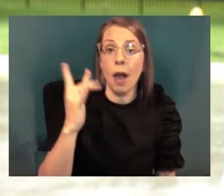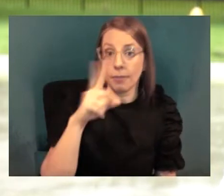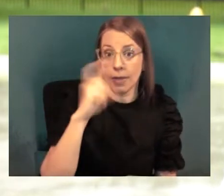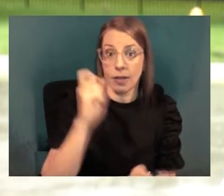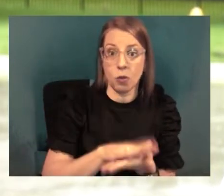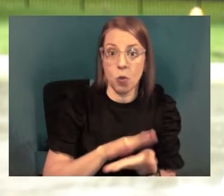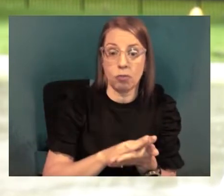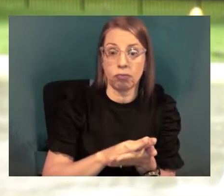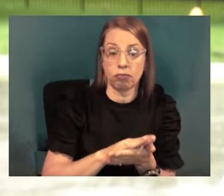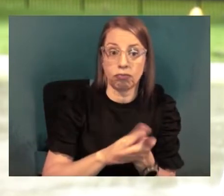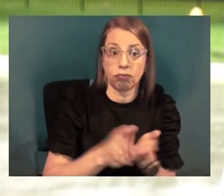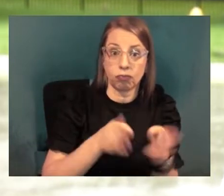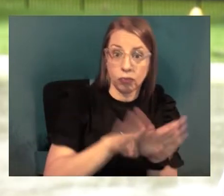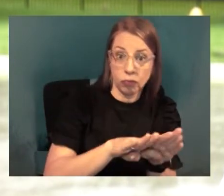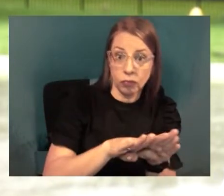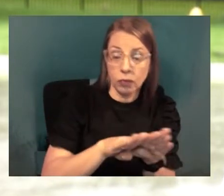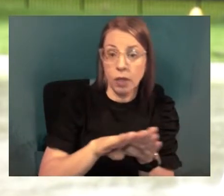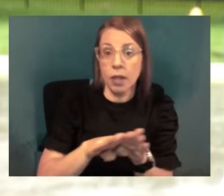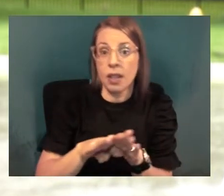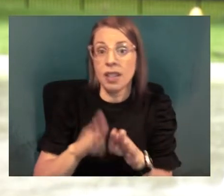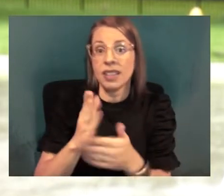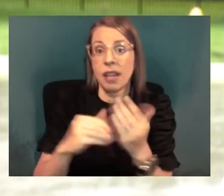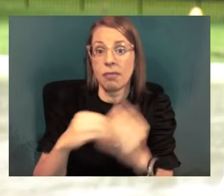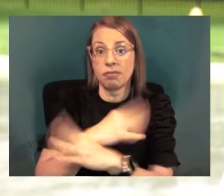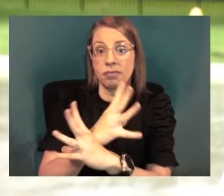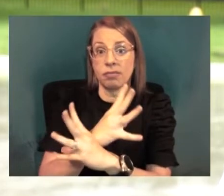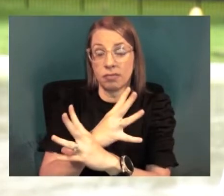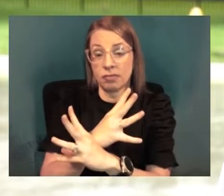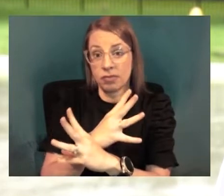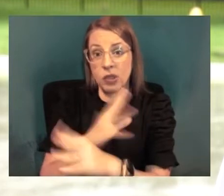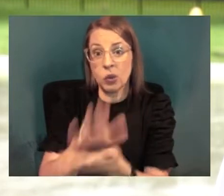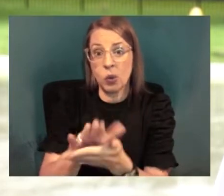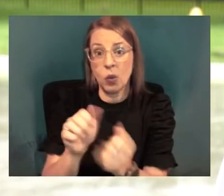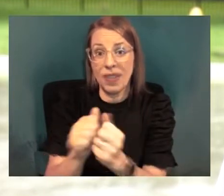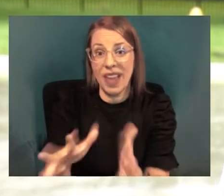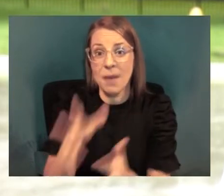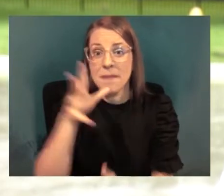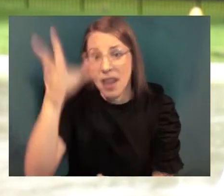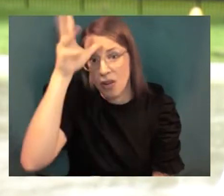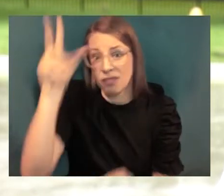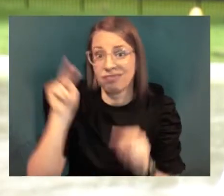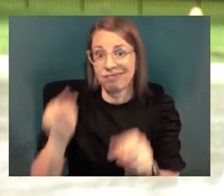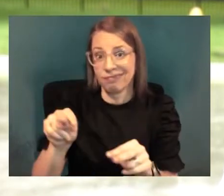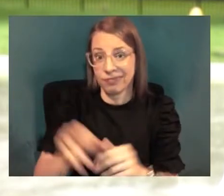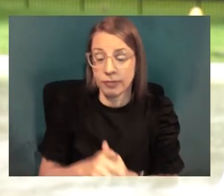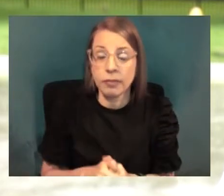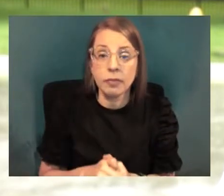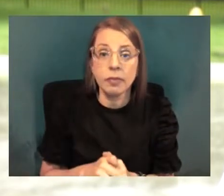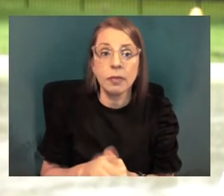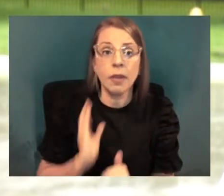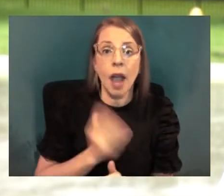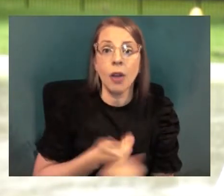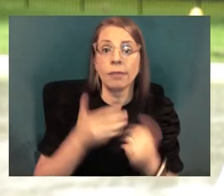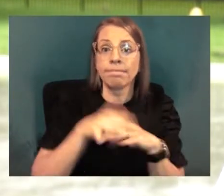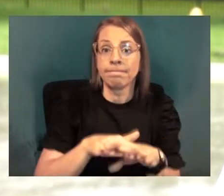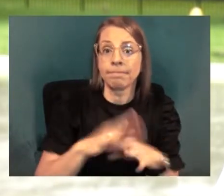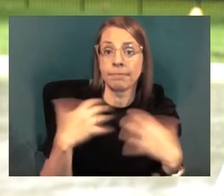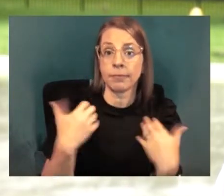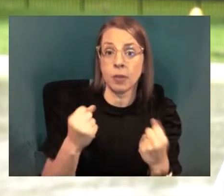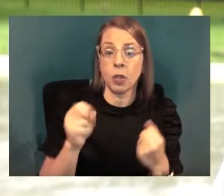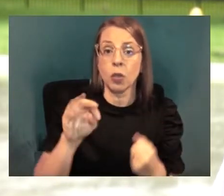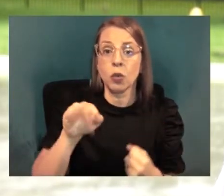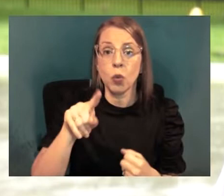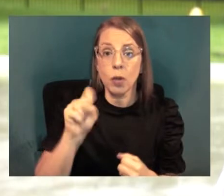without parents. So really great that we could provide that care. Our integrated health unit also assisted with